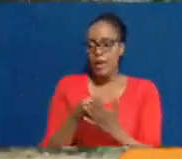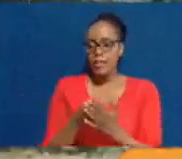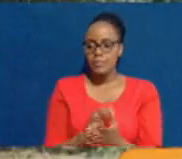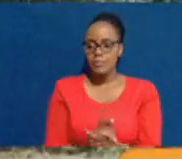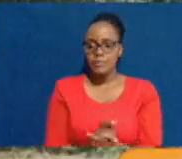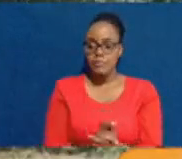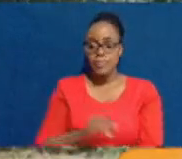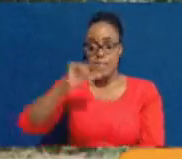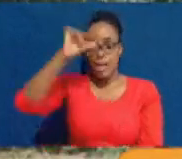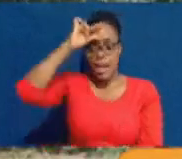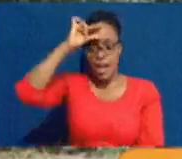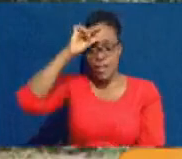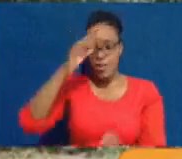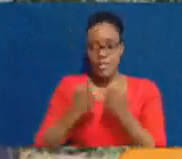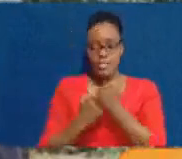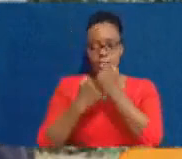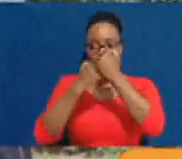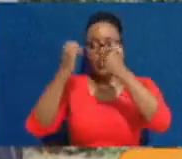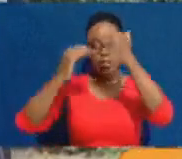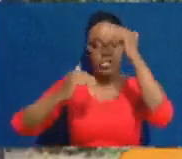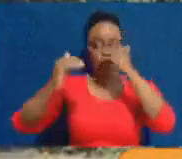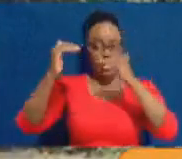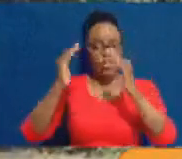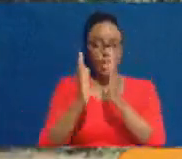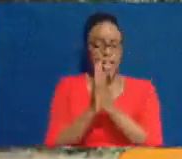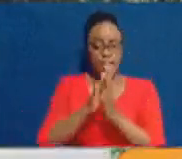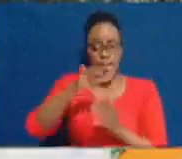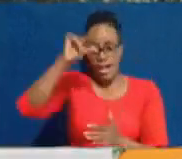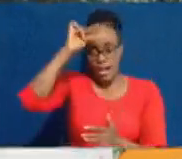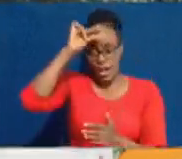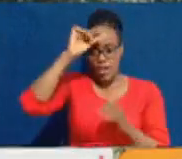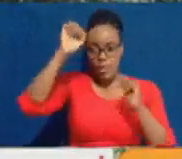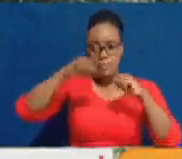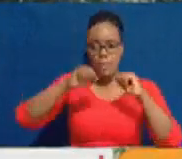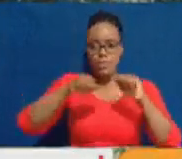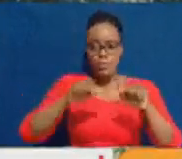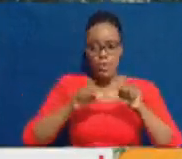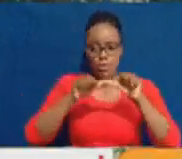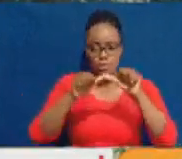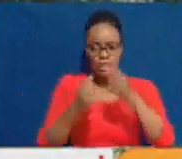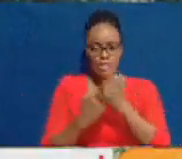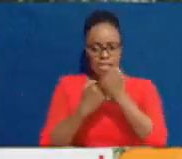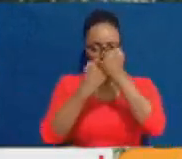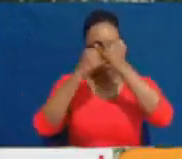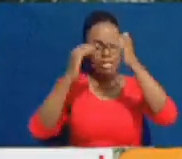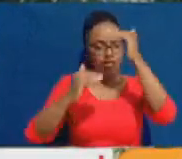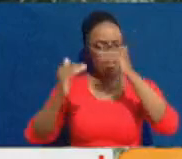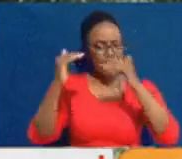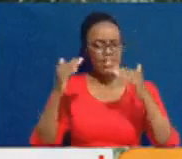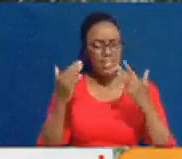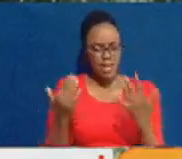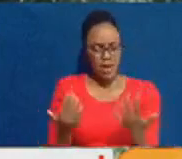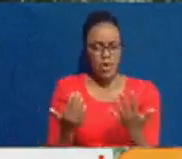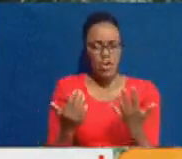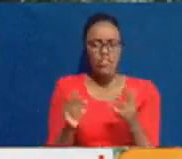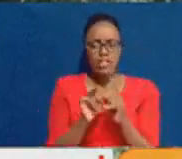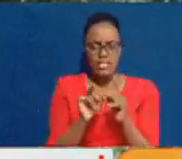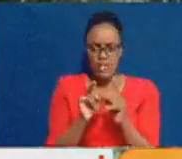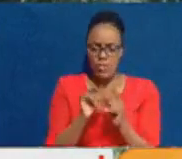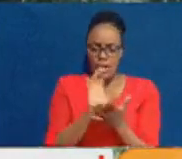Government is supporting universities, and the government will be able to continue supporting universities through